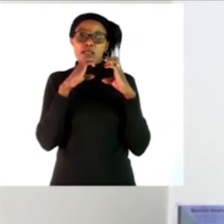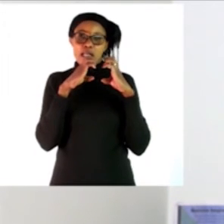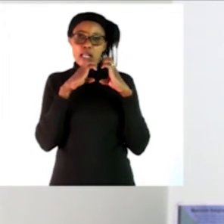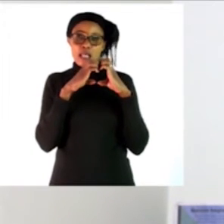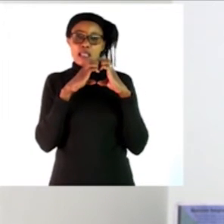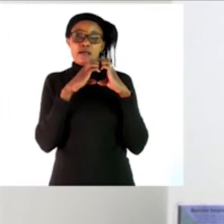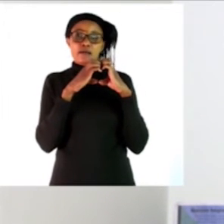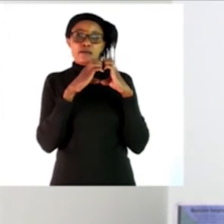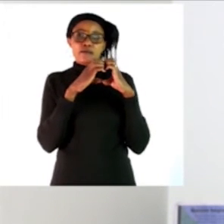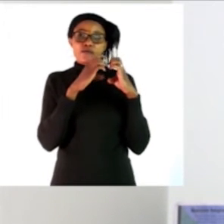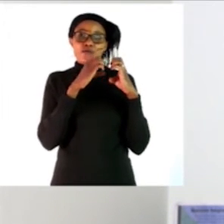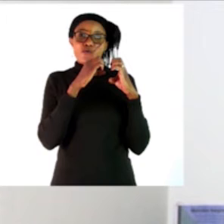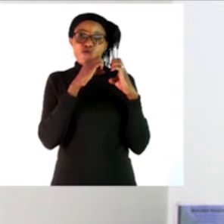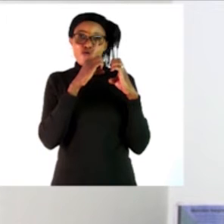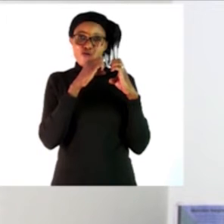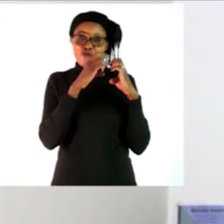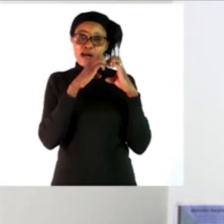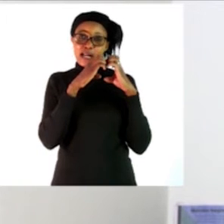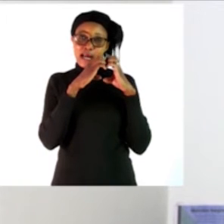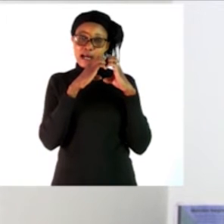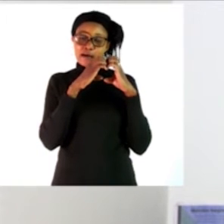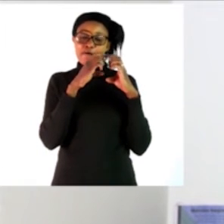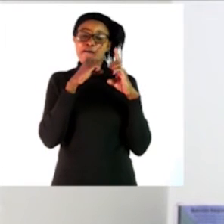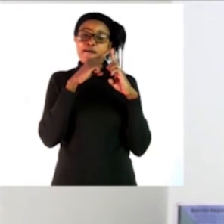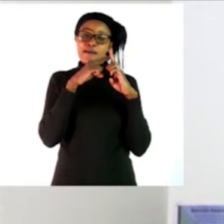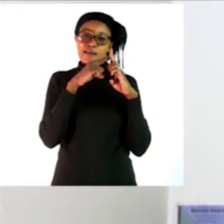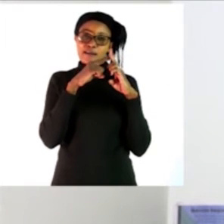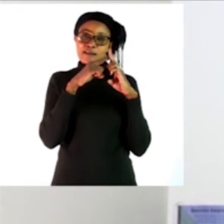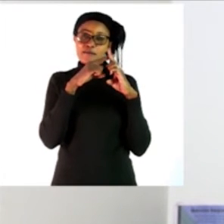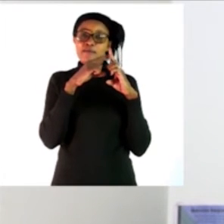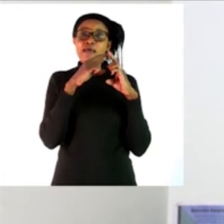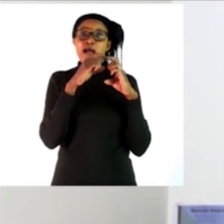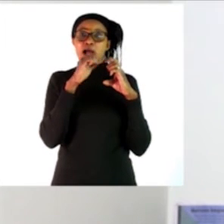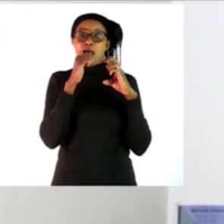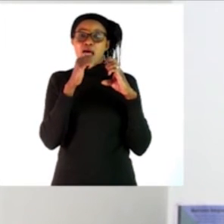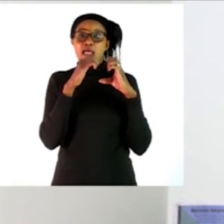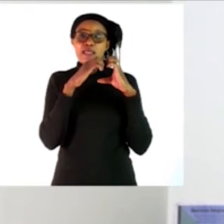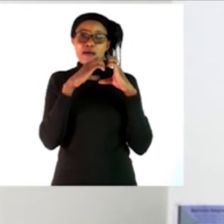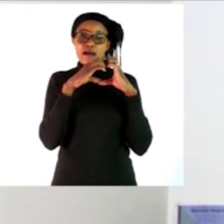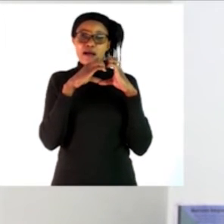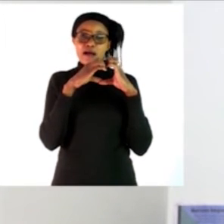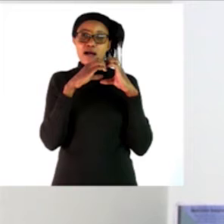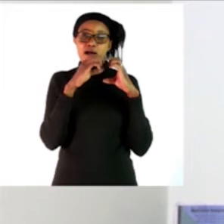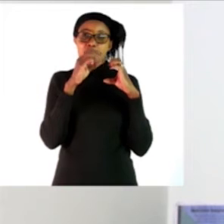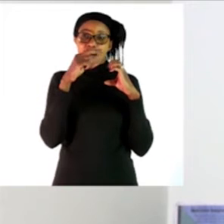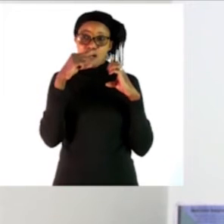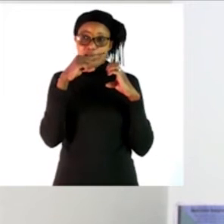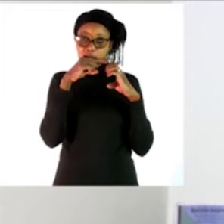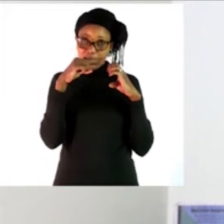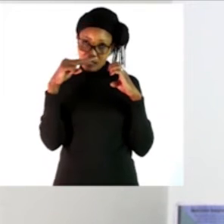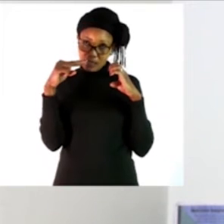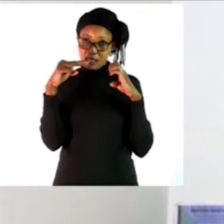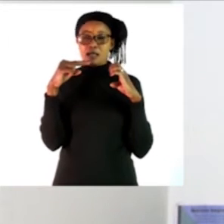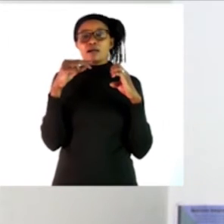I have one heart plus another heart. How much or what will my